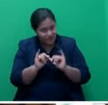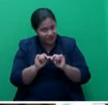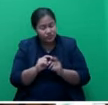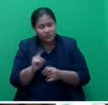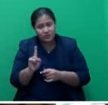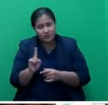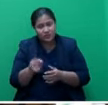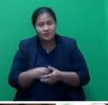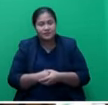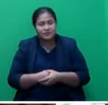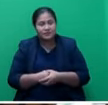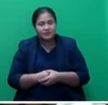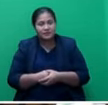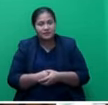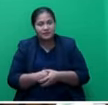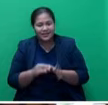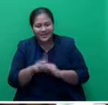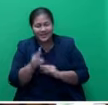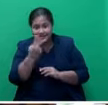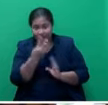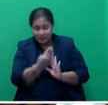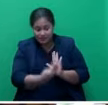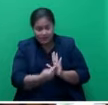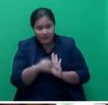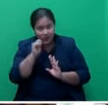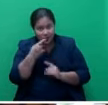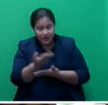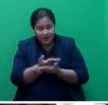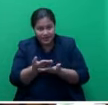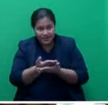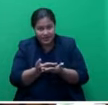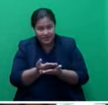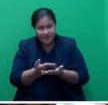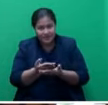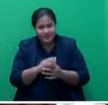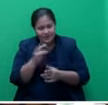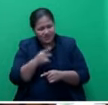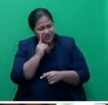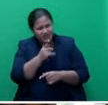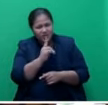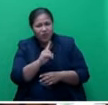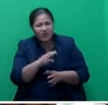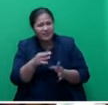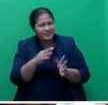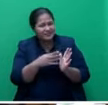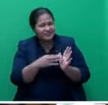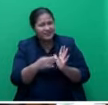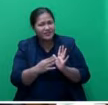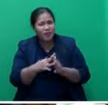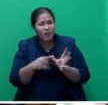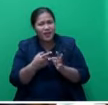that in the second bill that we're going to discuss, if you look at the rationale, Honorable Wanganika touched on that particular